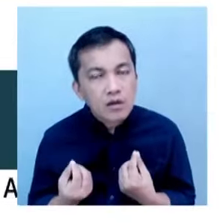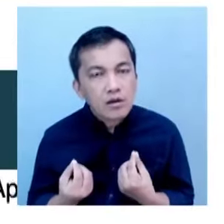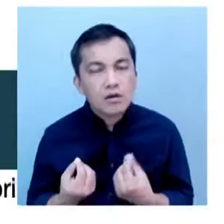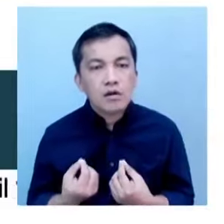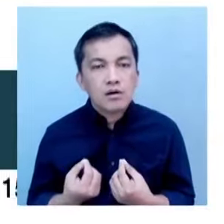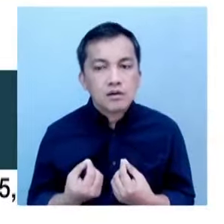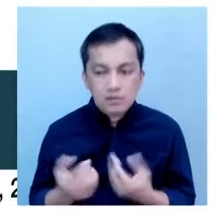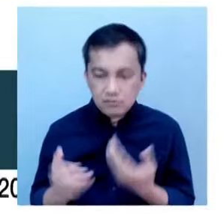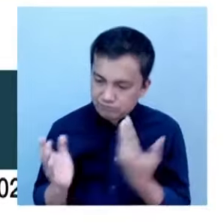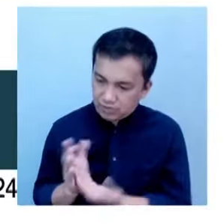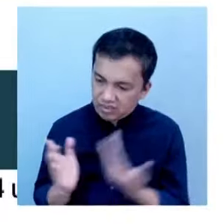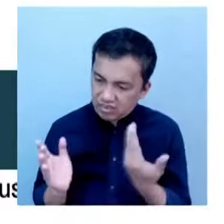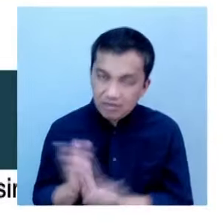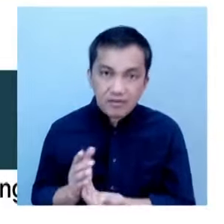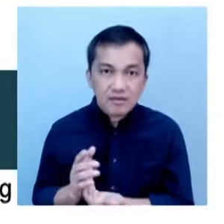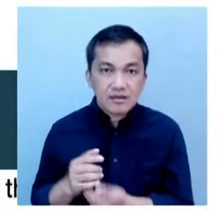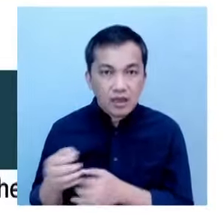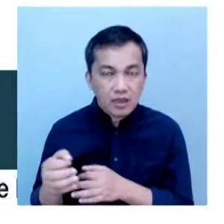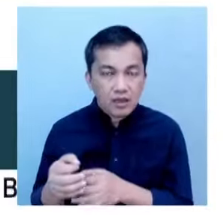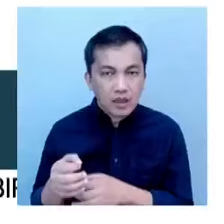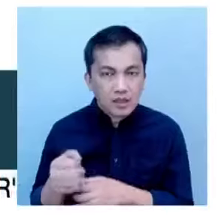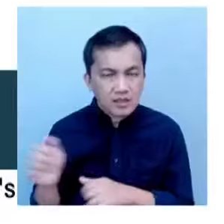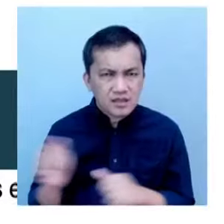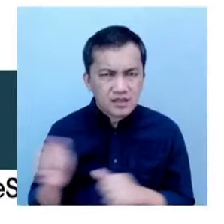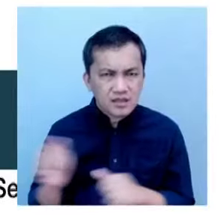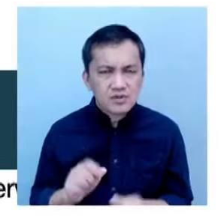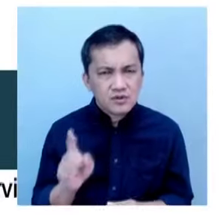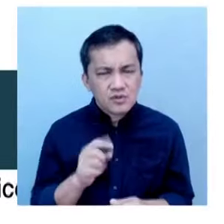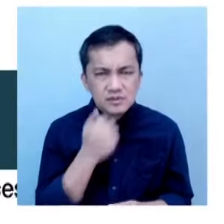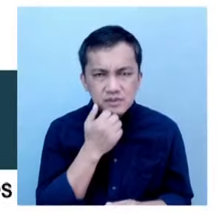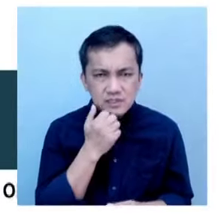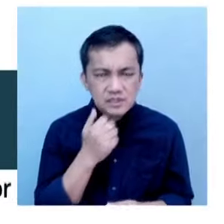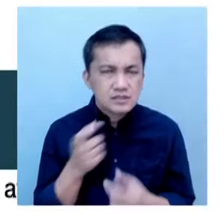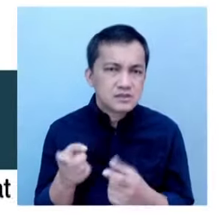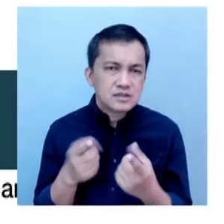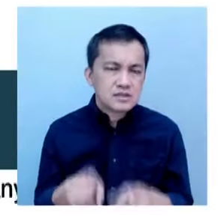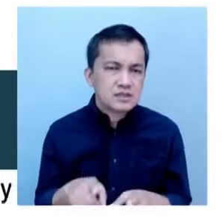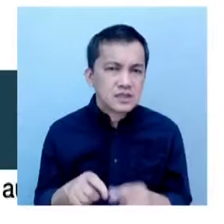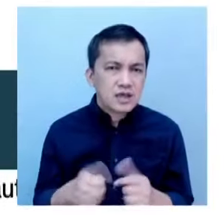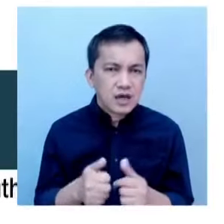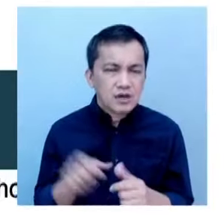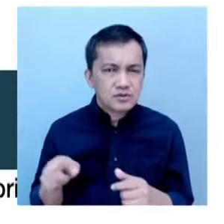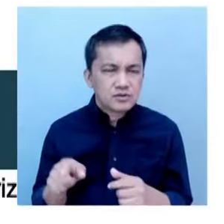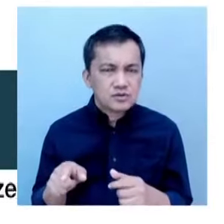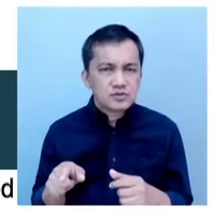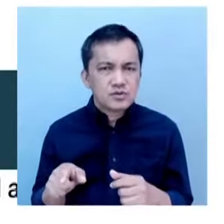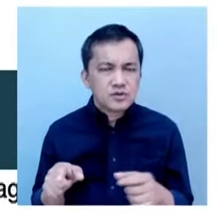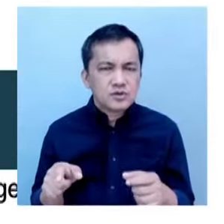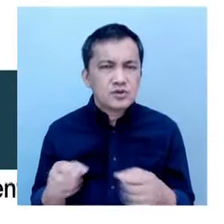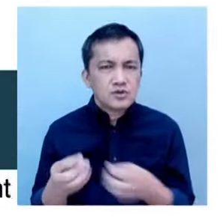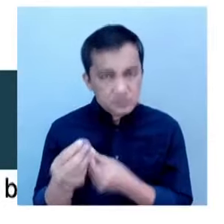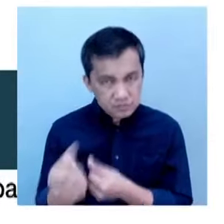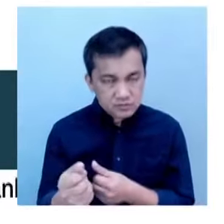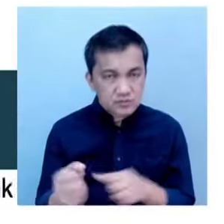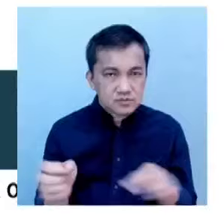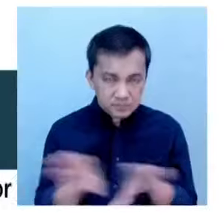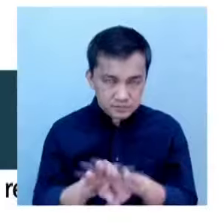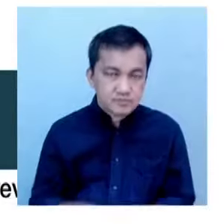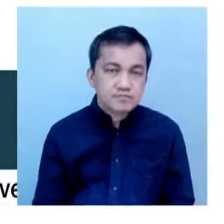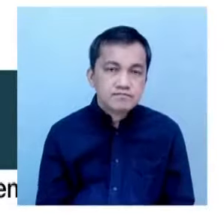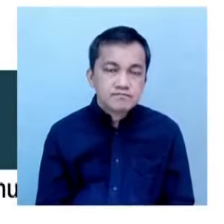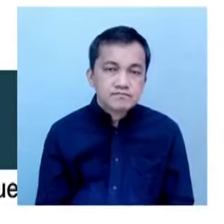justified their actions. What loophole do you think is there, and how do you intend to plug it, Congressman? In